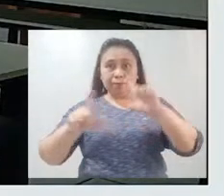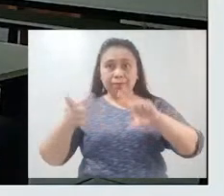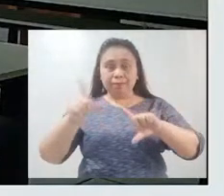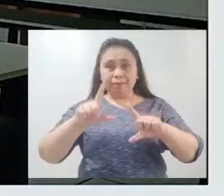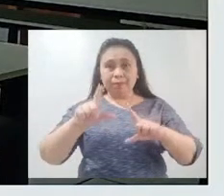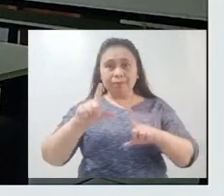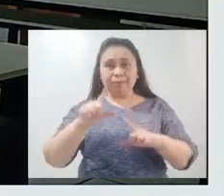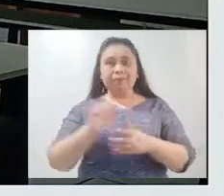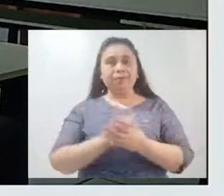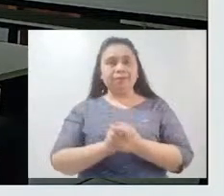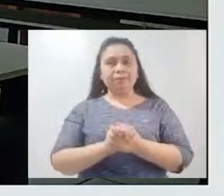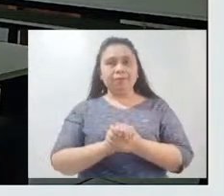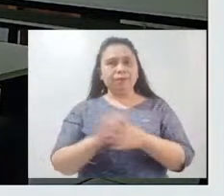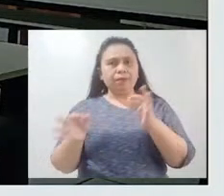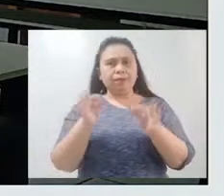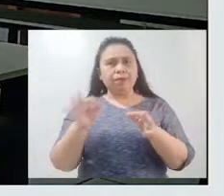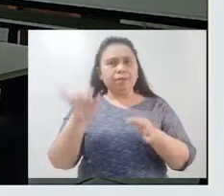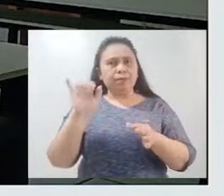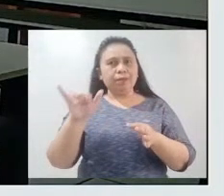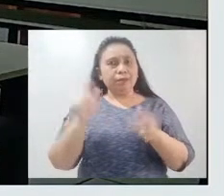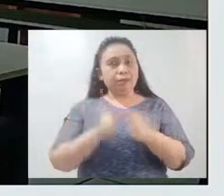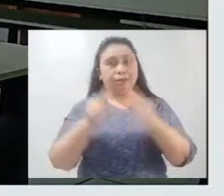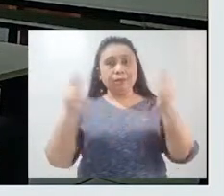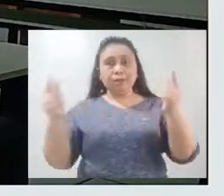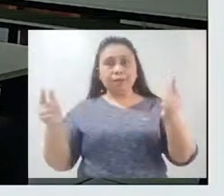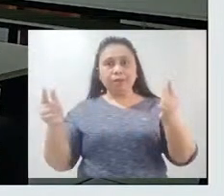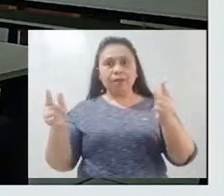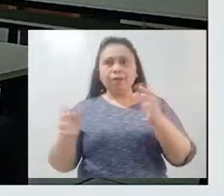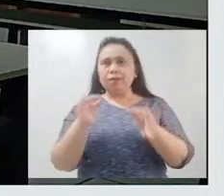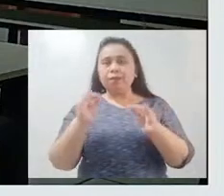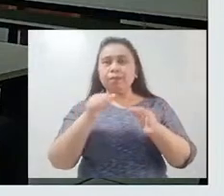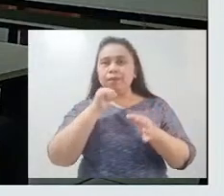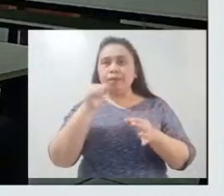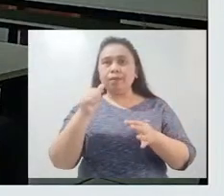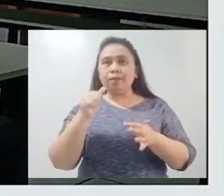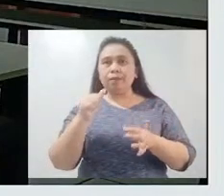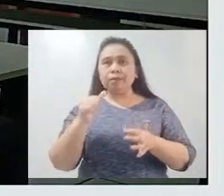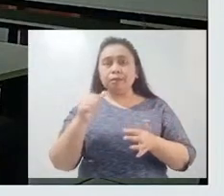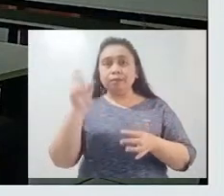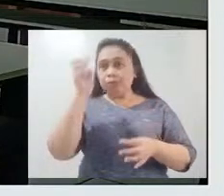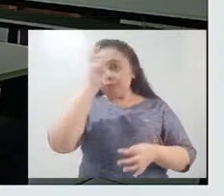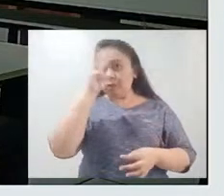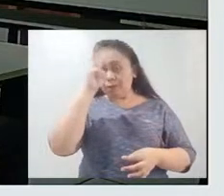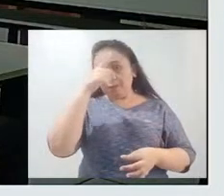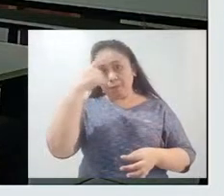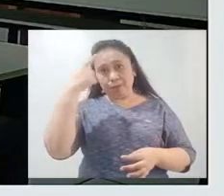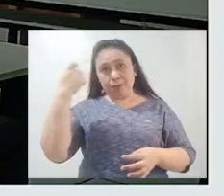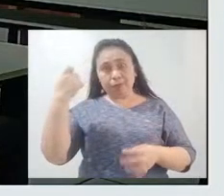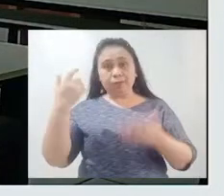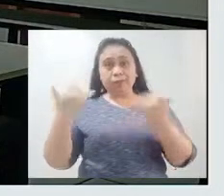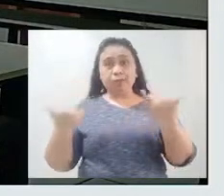If yes, that's great. If not, do not worry, because